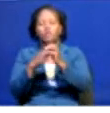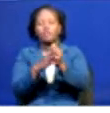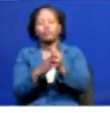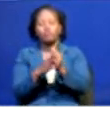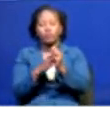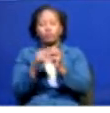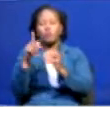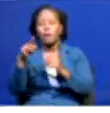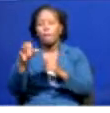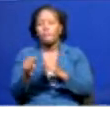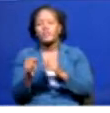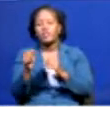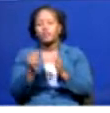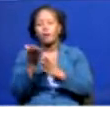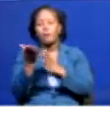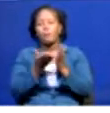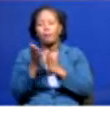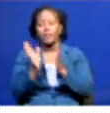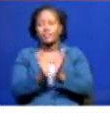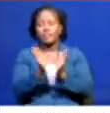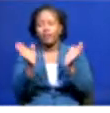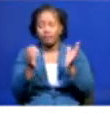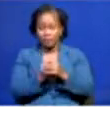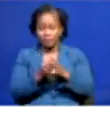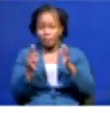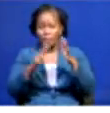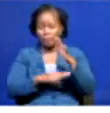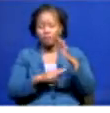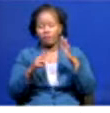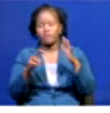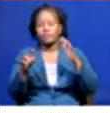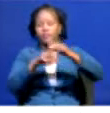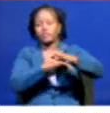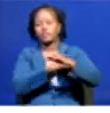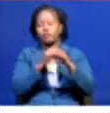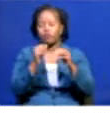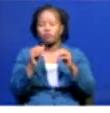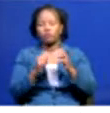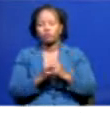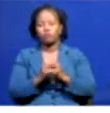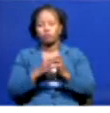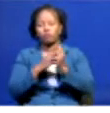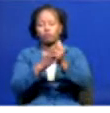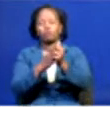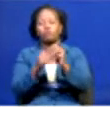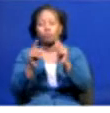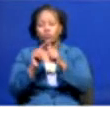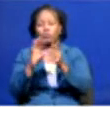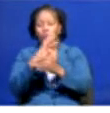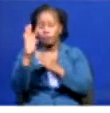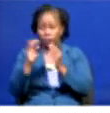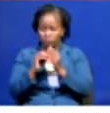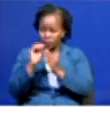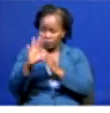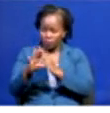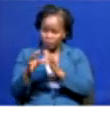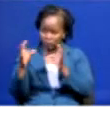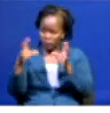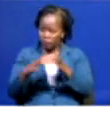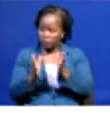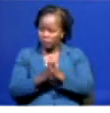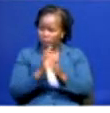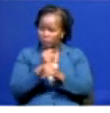Service, the Vice Chief of Defense Forces, and the Commandant and his entire faculty and